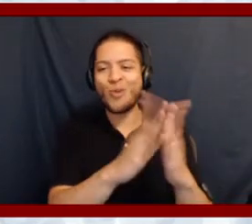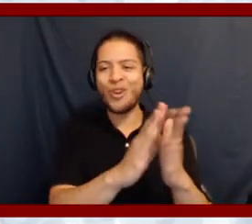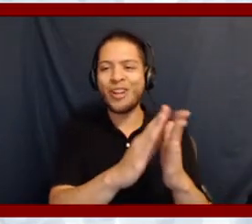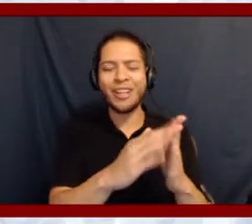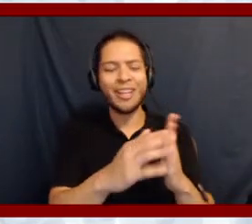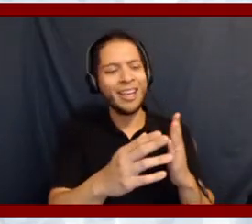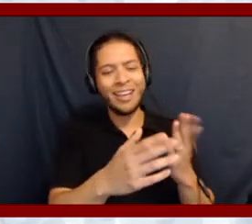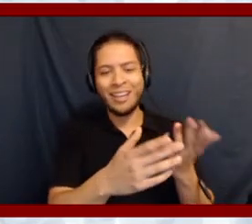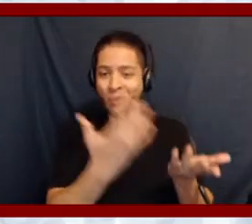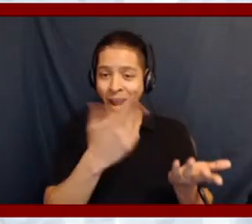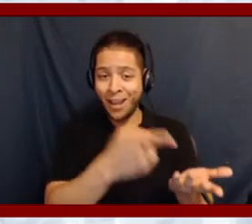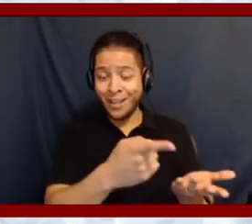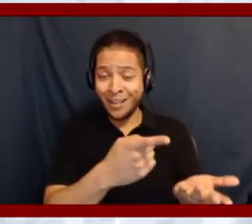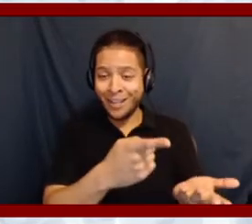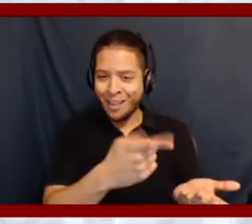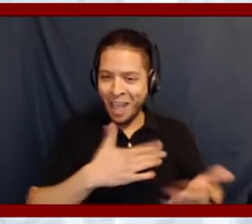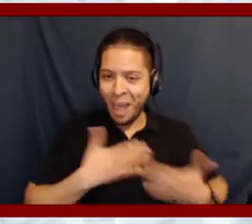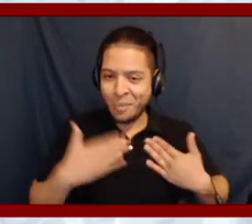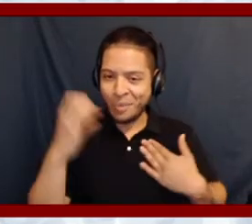back.